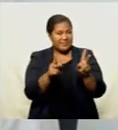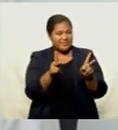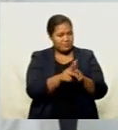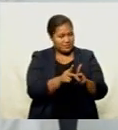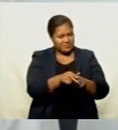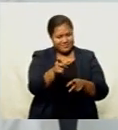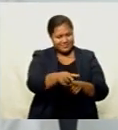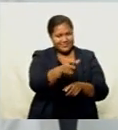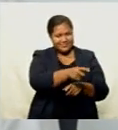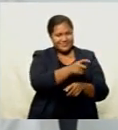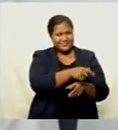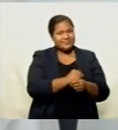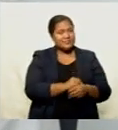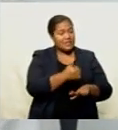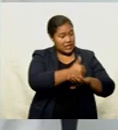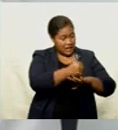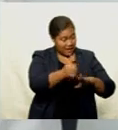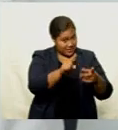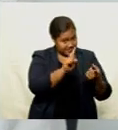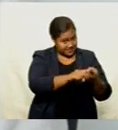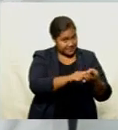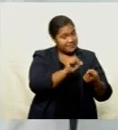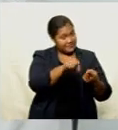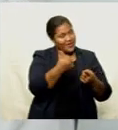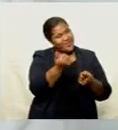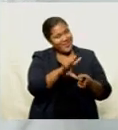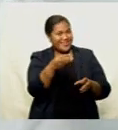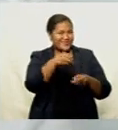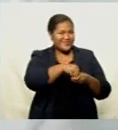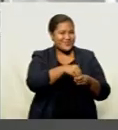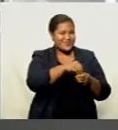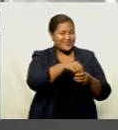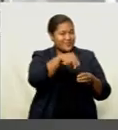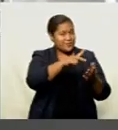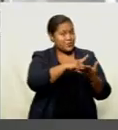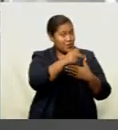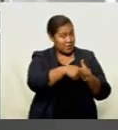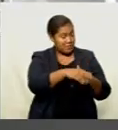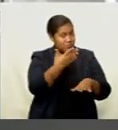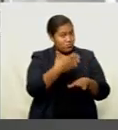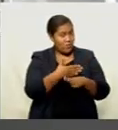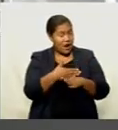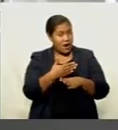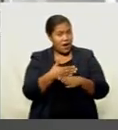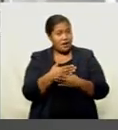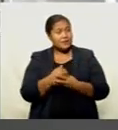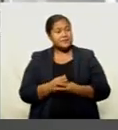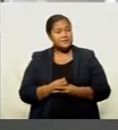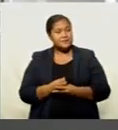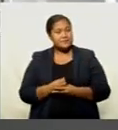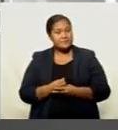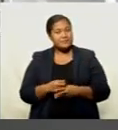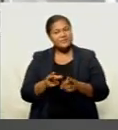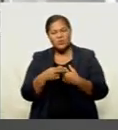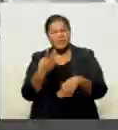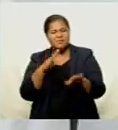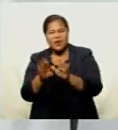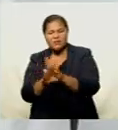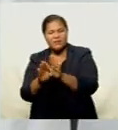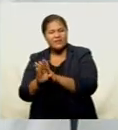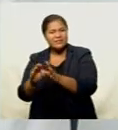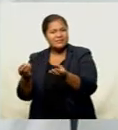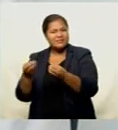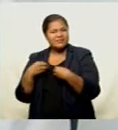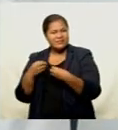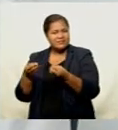parties. The government, yes, and government has already taken the initiative to work with the private sector